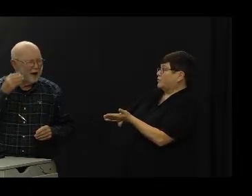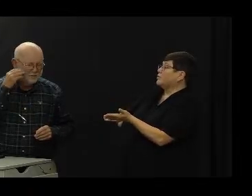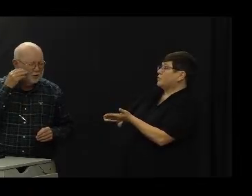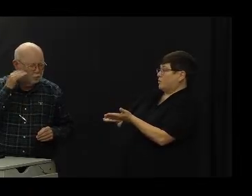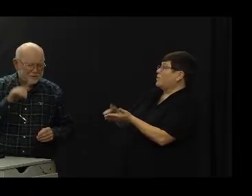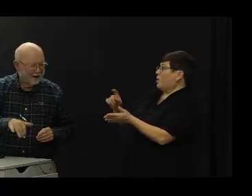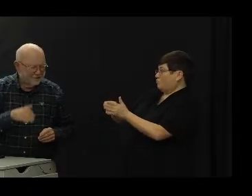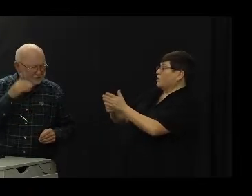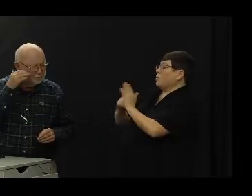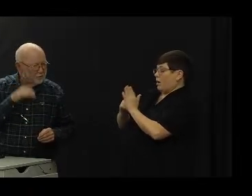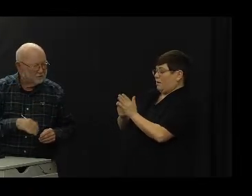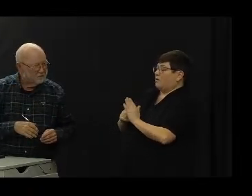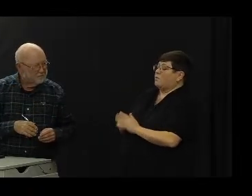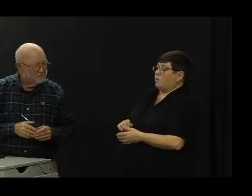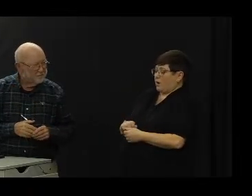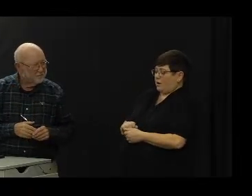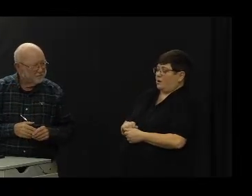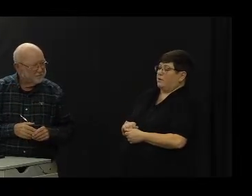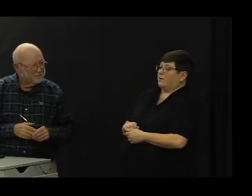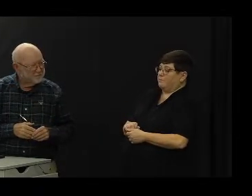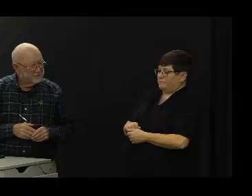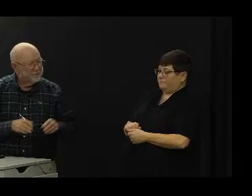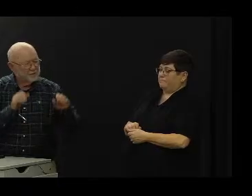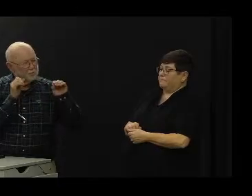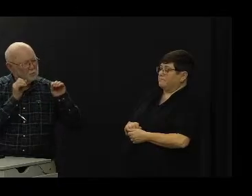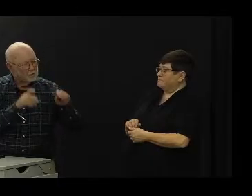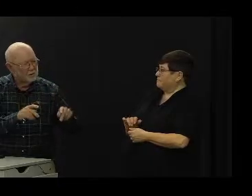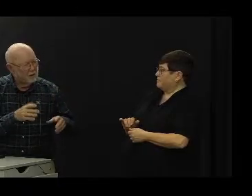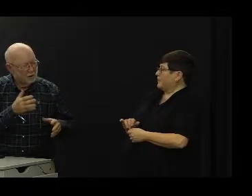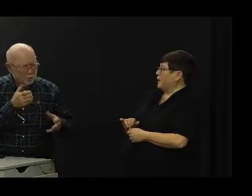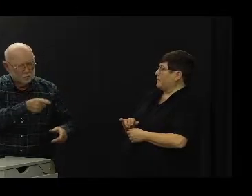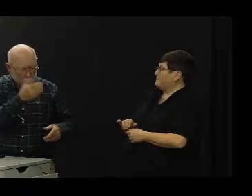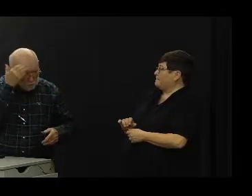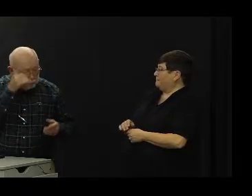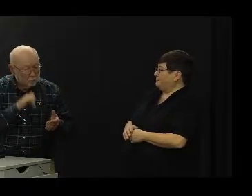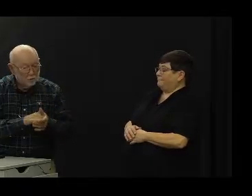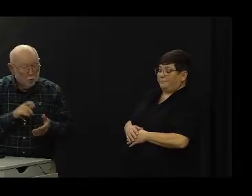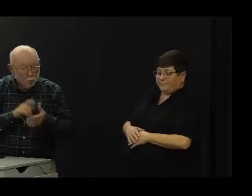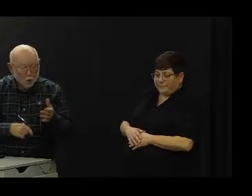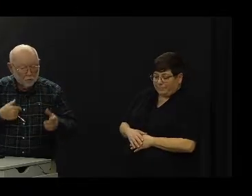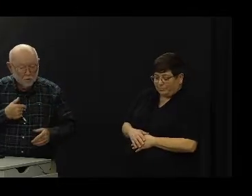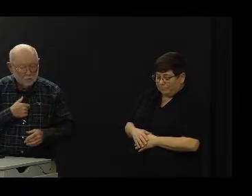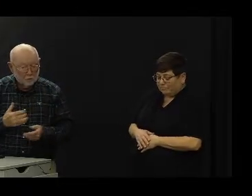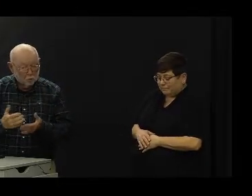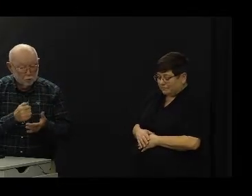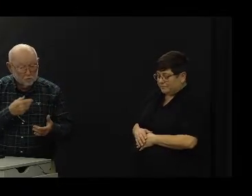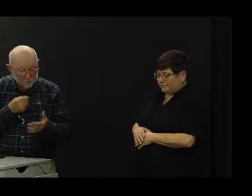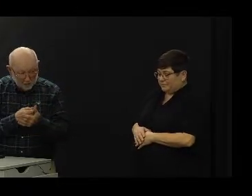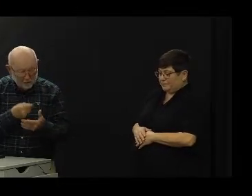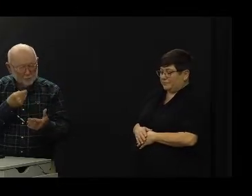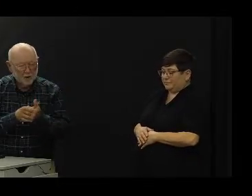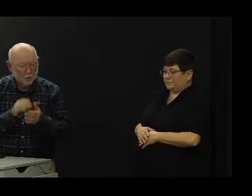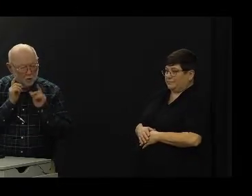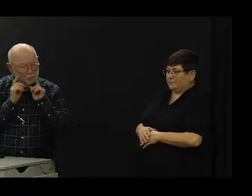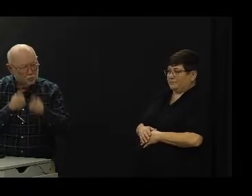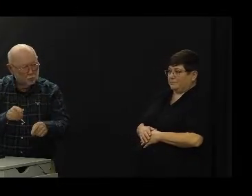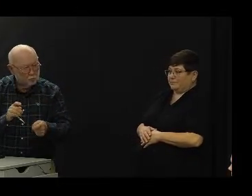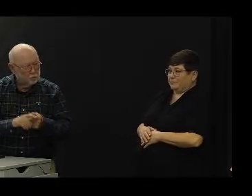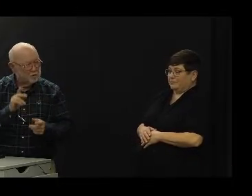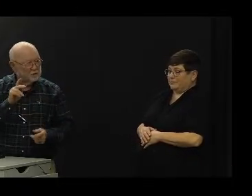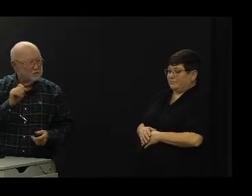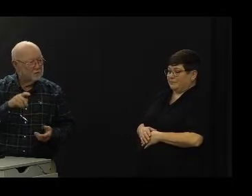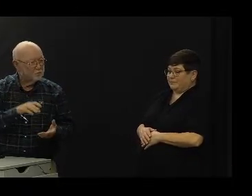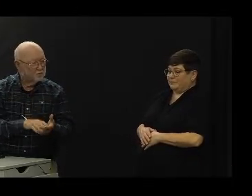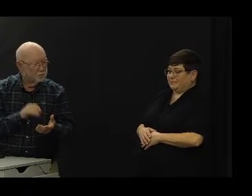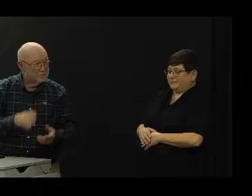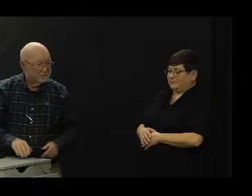everybody's required to have as well. Yes, I'm aware of that. Okay. Well, I just wanted you to know that